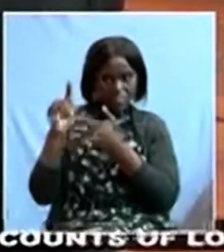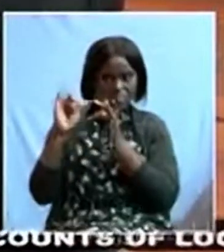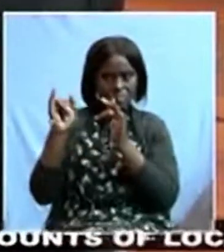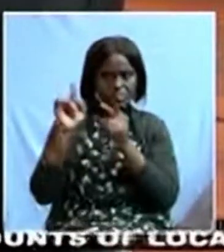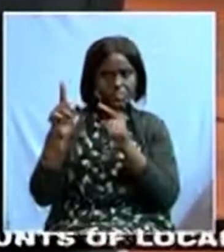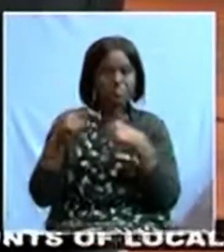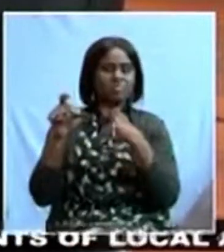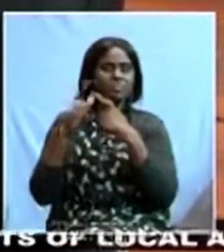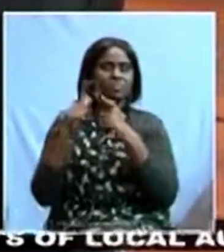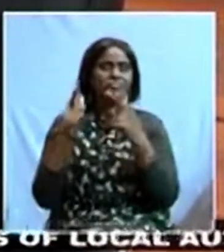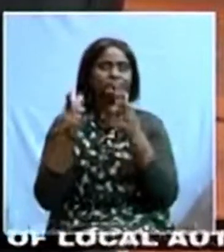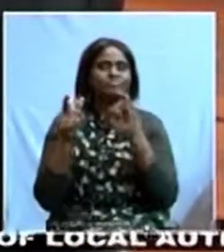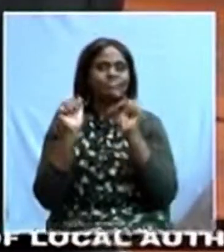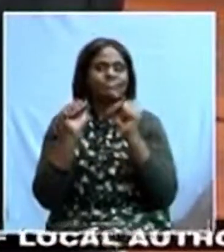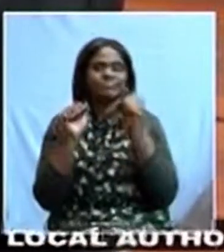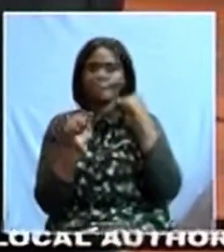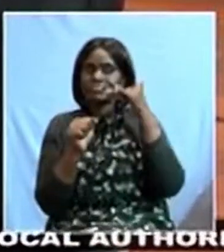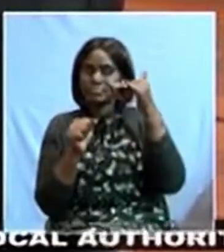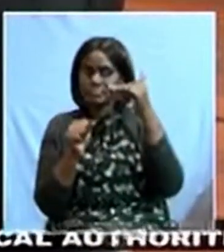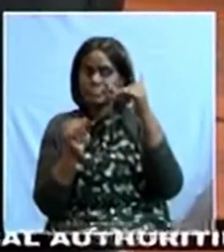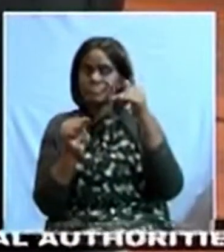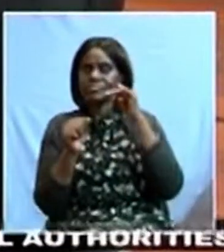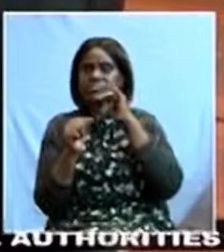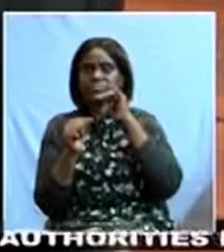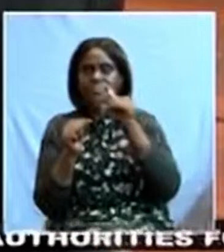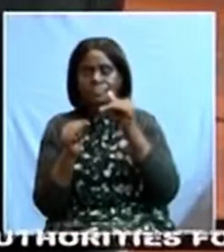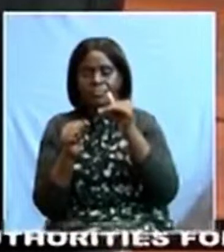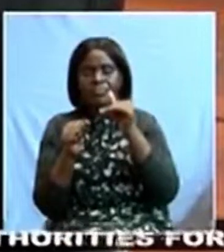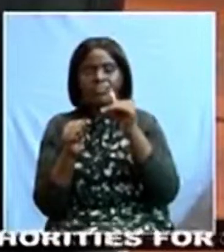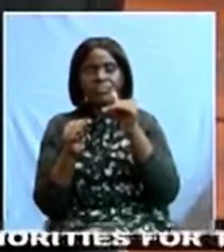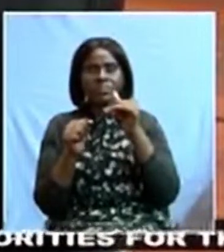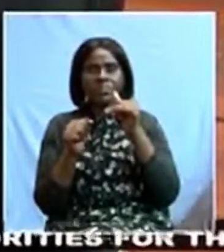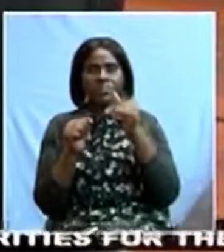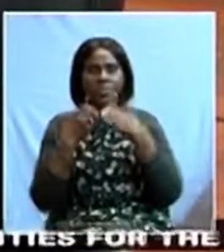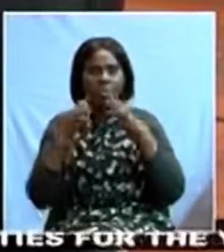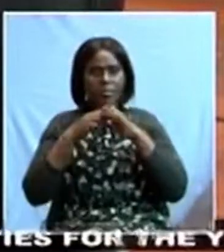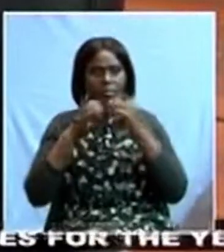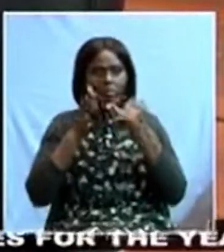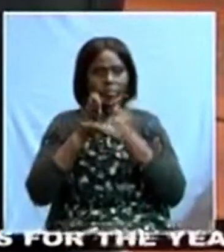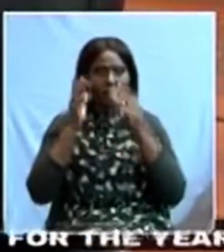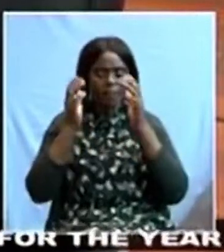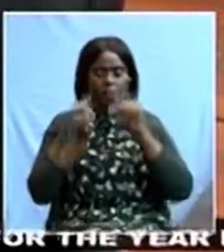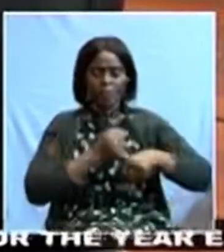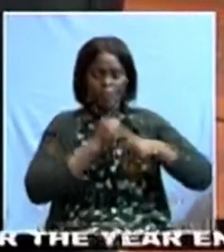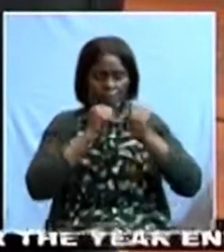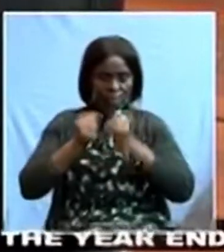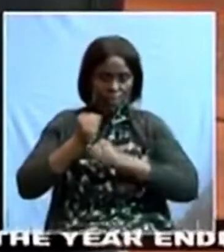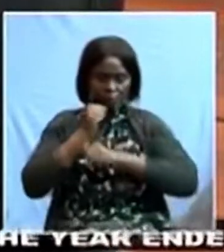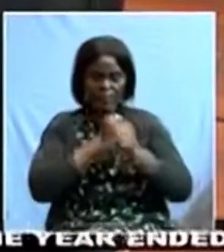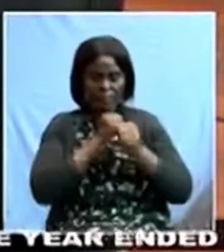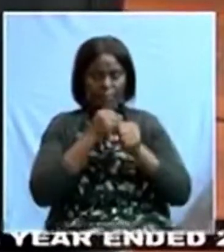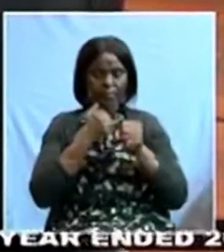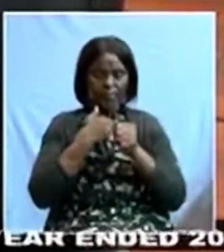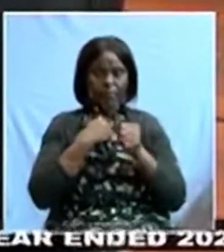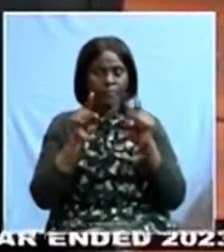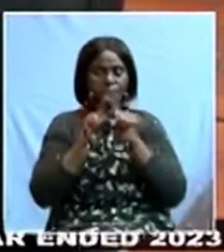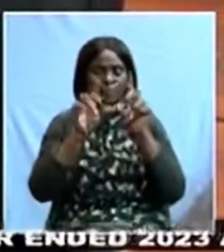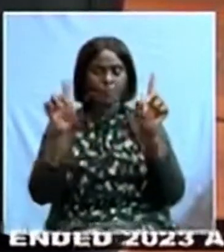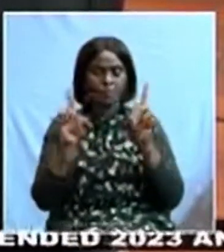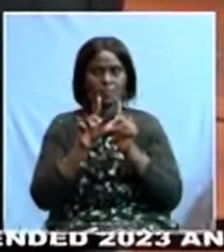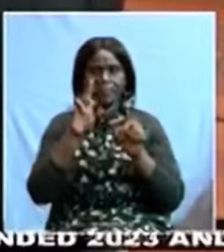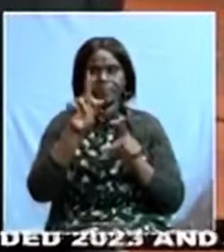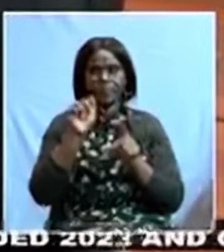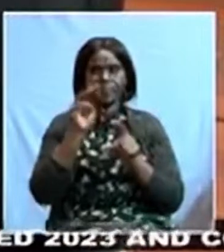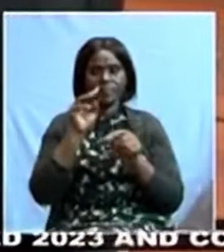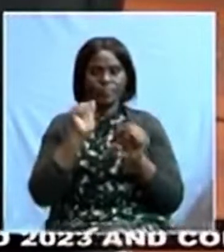was the challenge, were you able to reach them or you were not? Because even through a canoe, I know in Itezhi there is that dam, even through a canoe they could